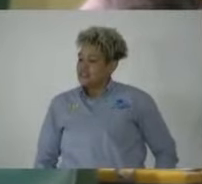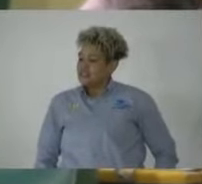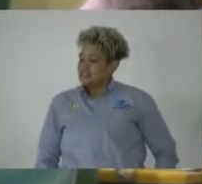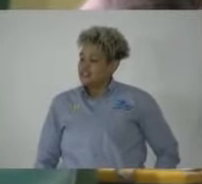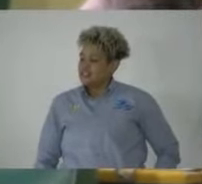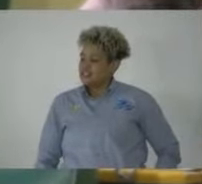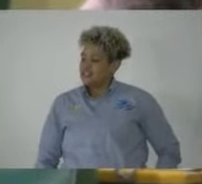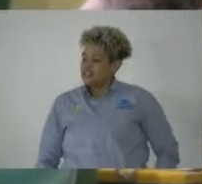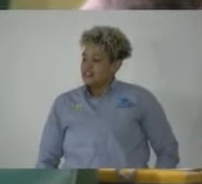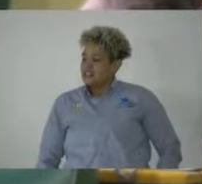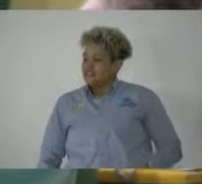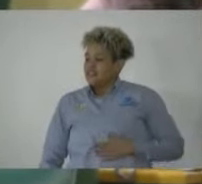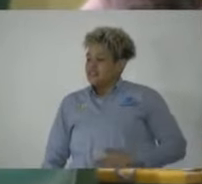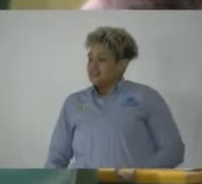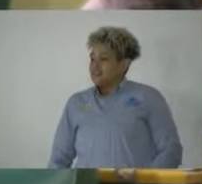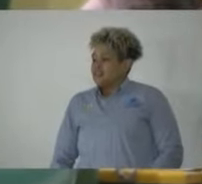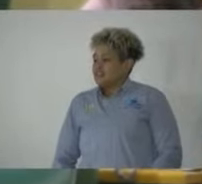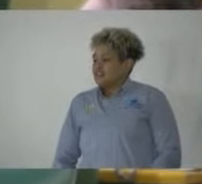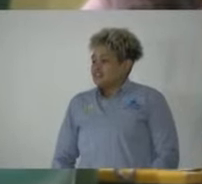Madam Speaker,